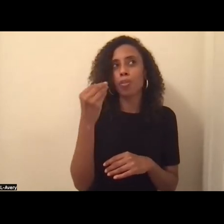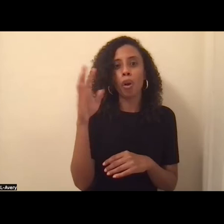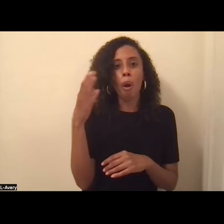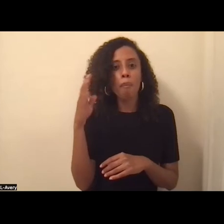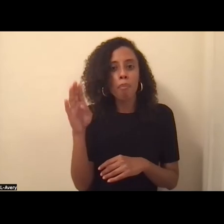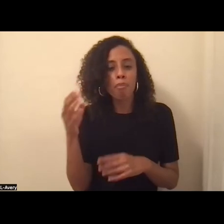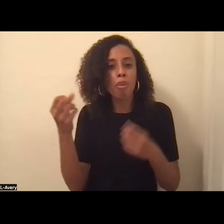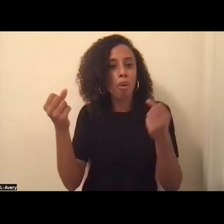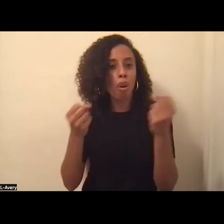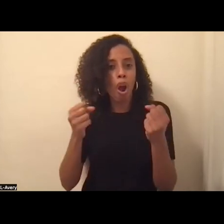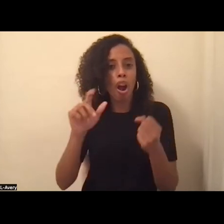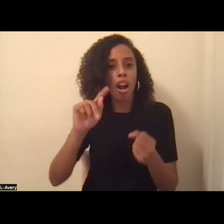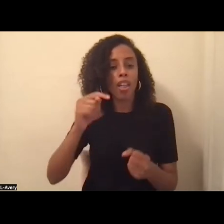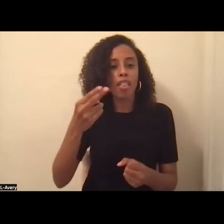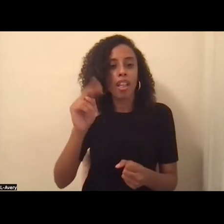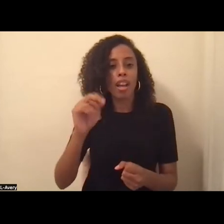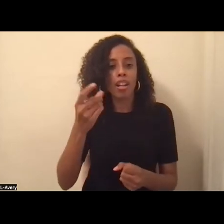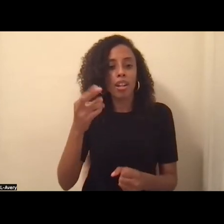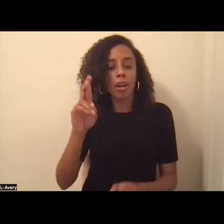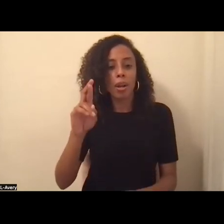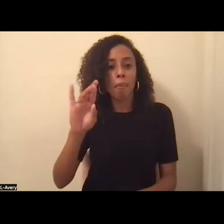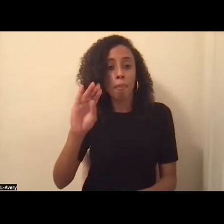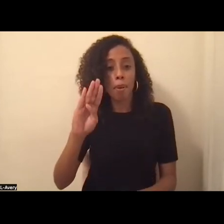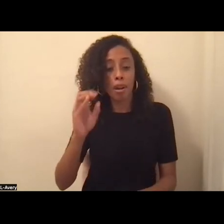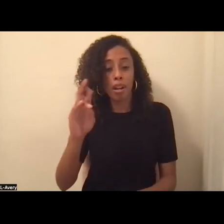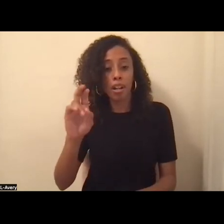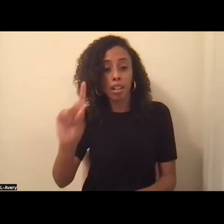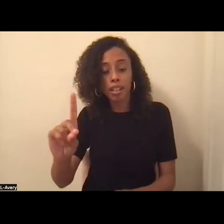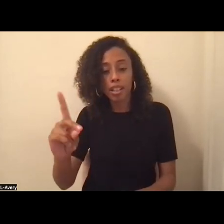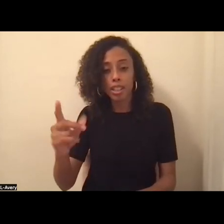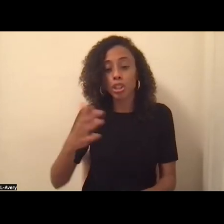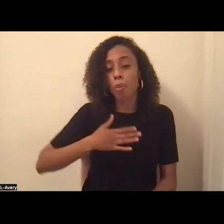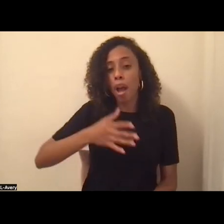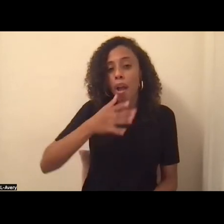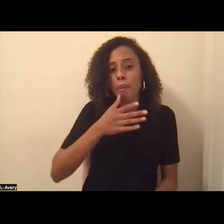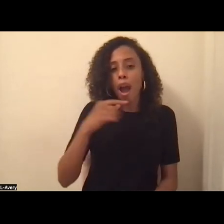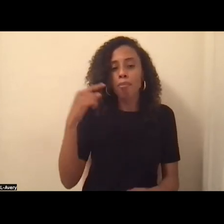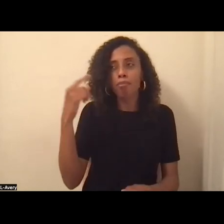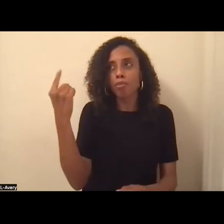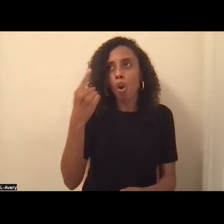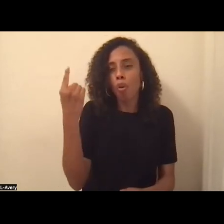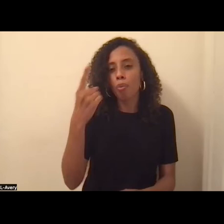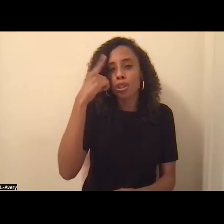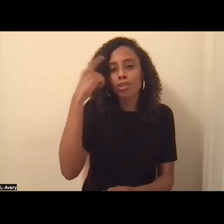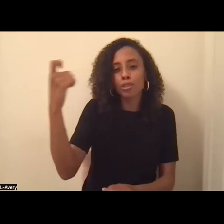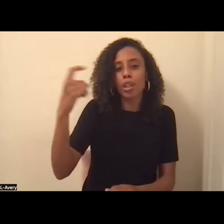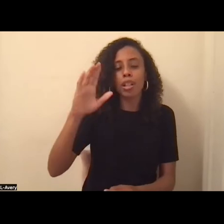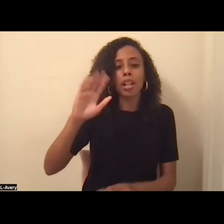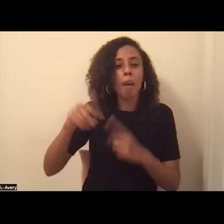my mother often fantasized about Nina being our mother, but she was her auntie, and aunties are